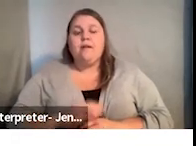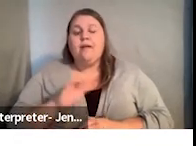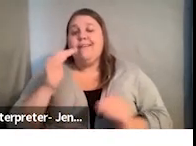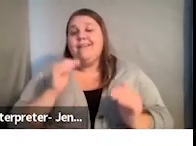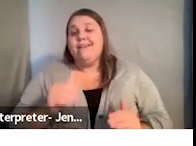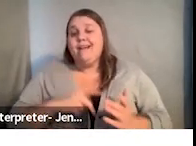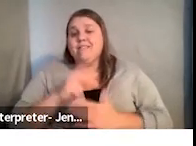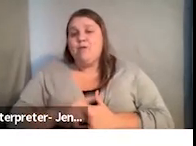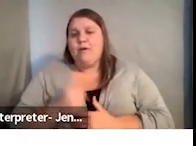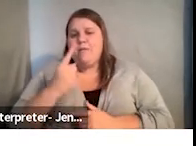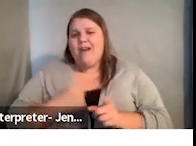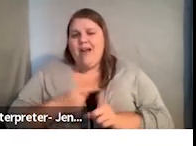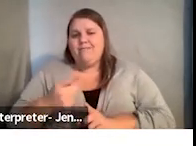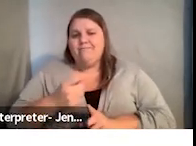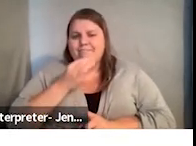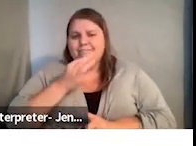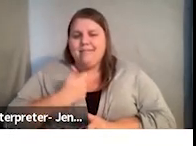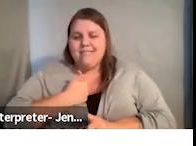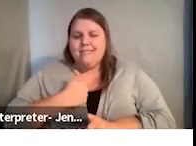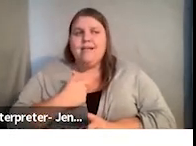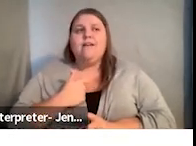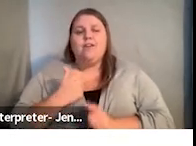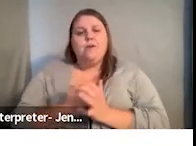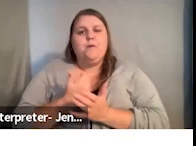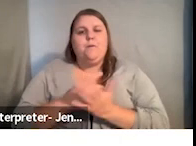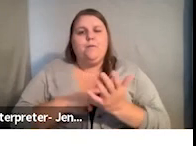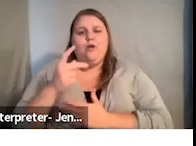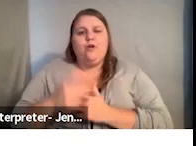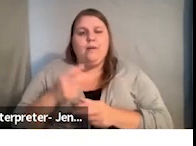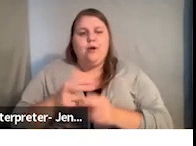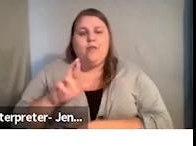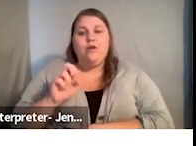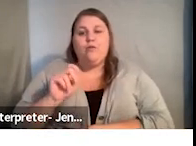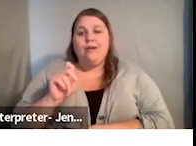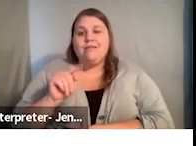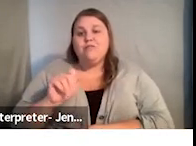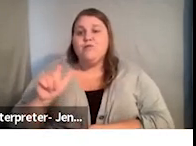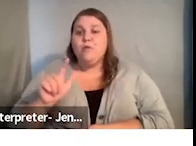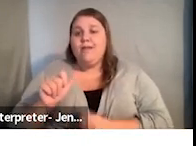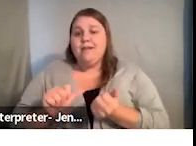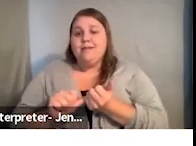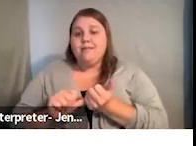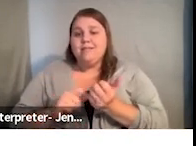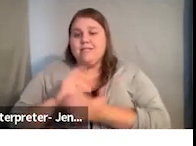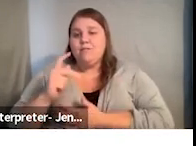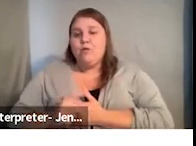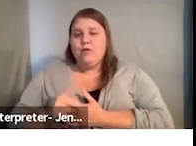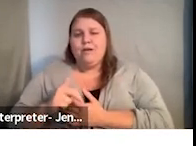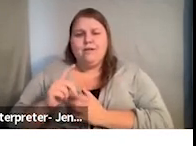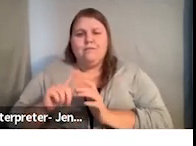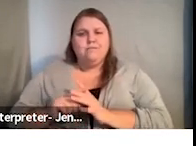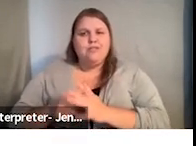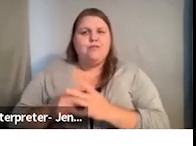that I actually work on, and that is a newer program called the Rental Assistance Program. This program was introduced in, I believe it was